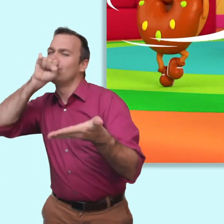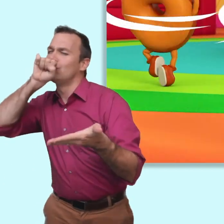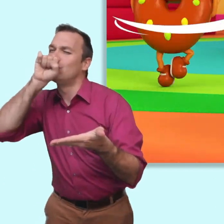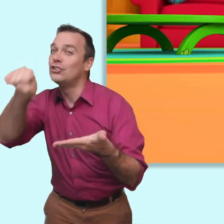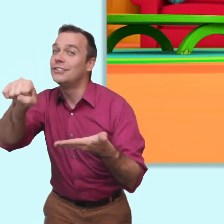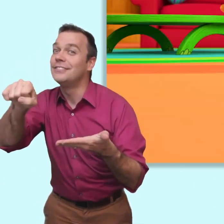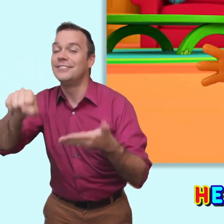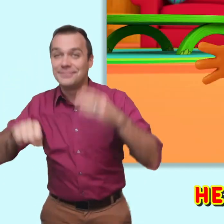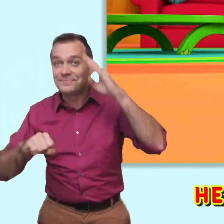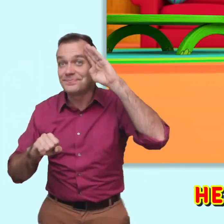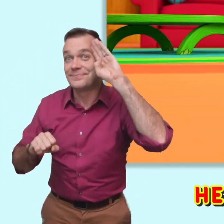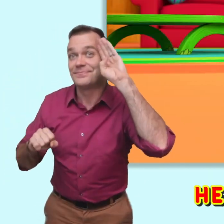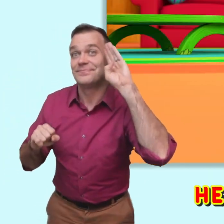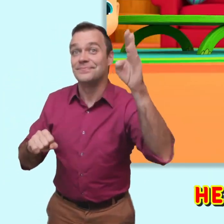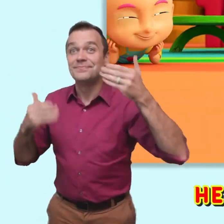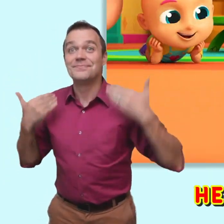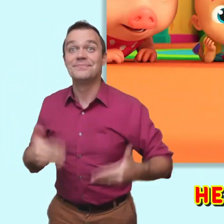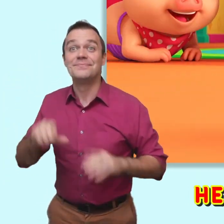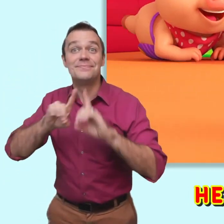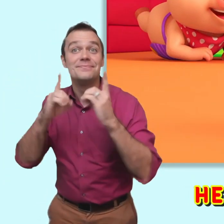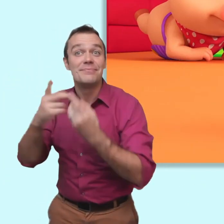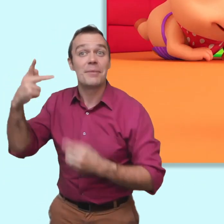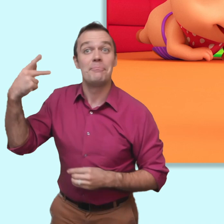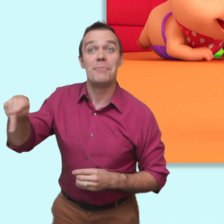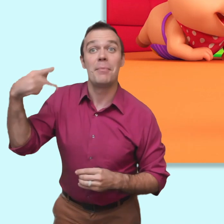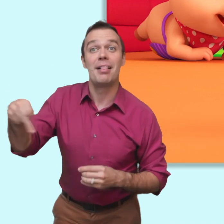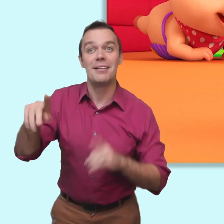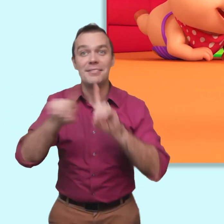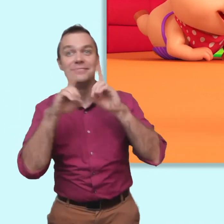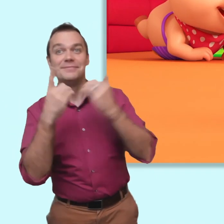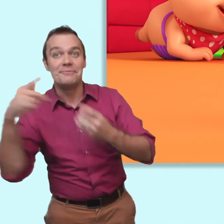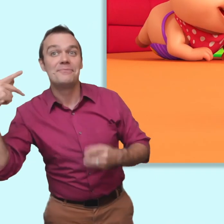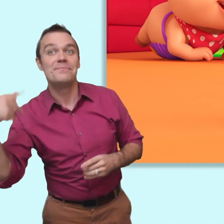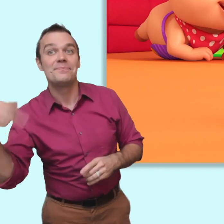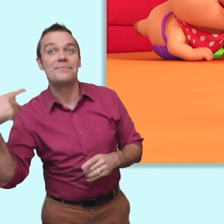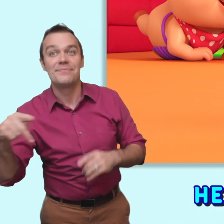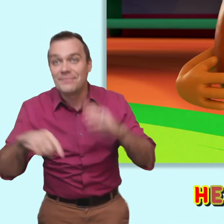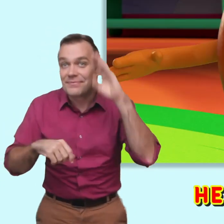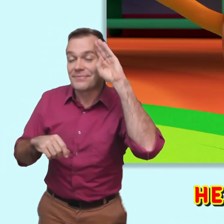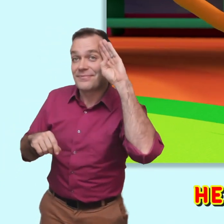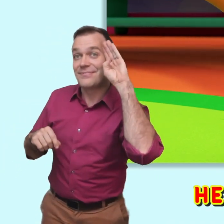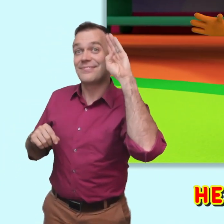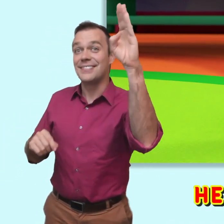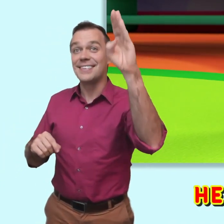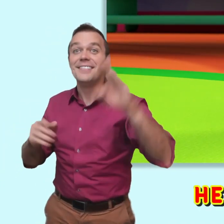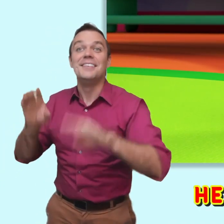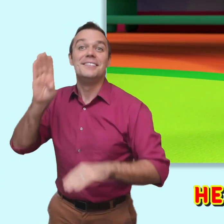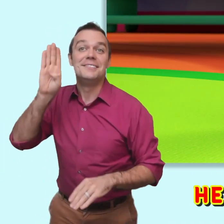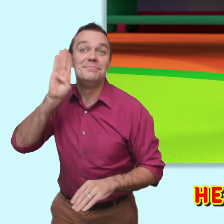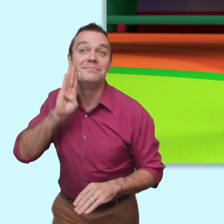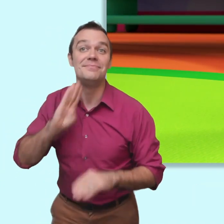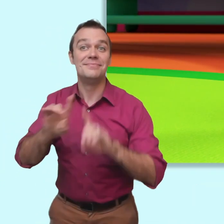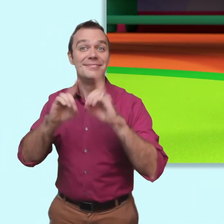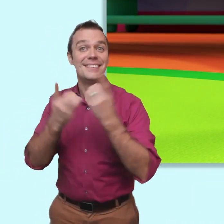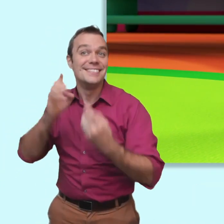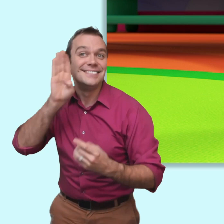love to dance. Hello, I am the purple donut, the purple donut, the purple donut. Hello, I am the brown